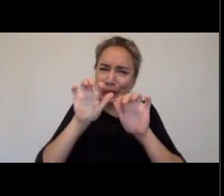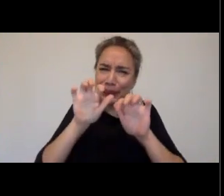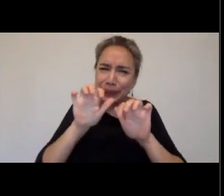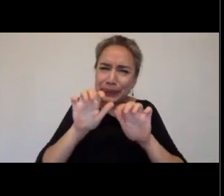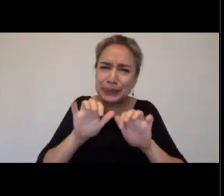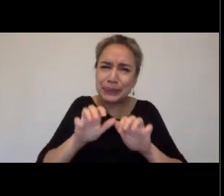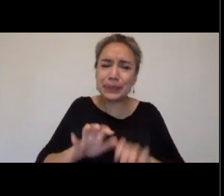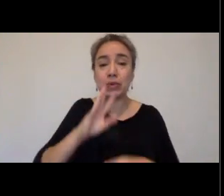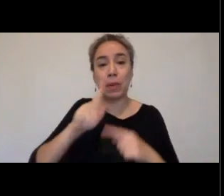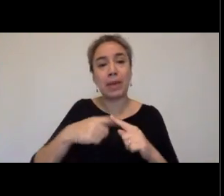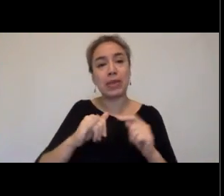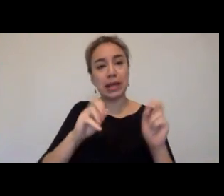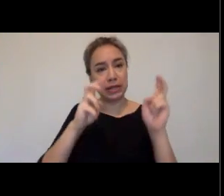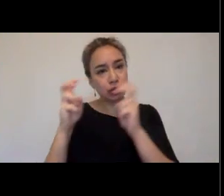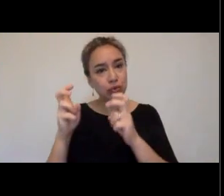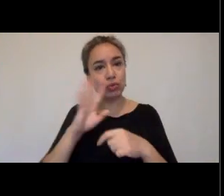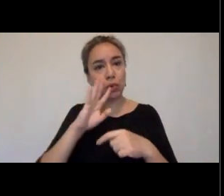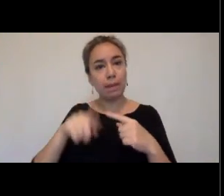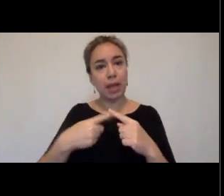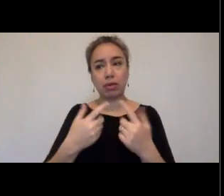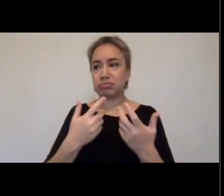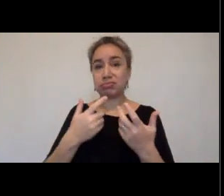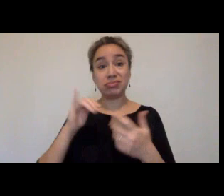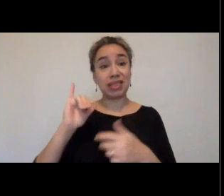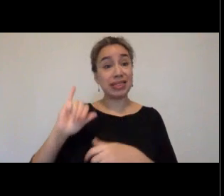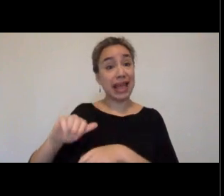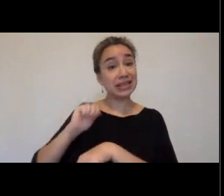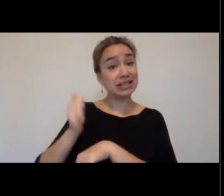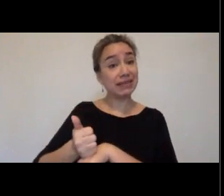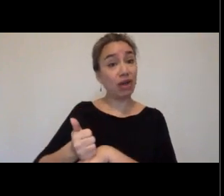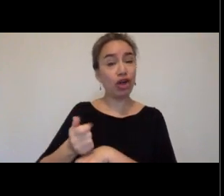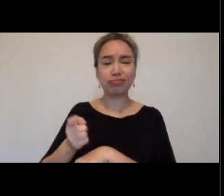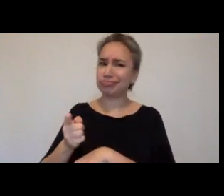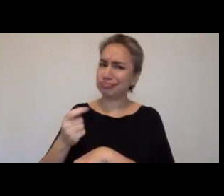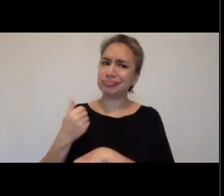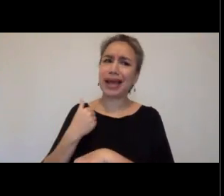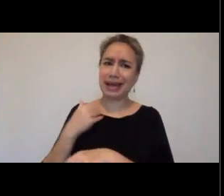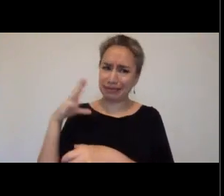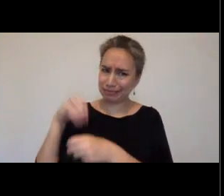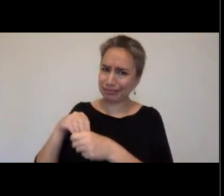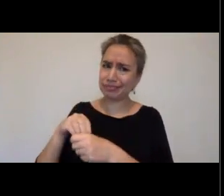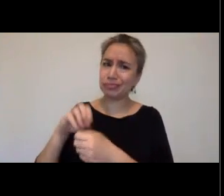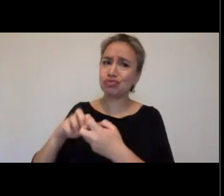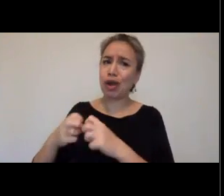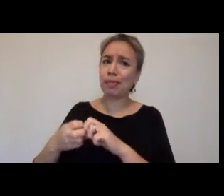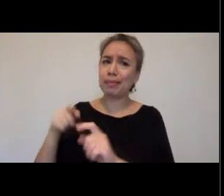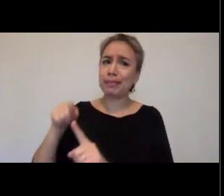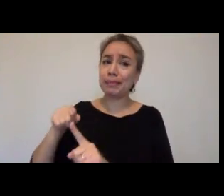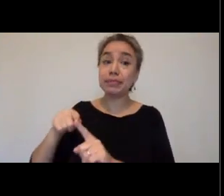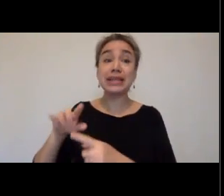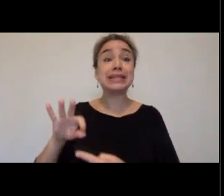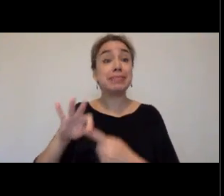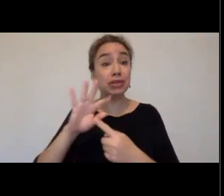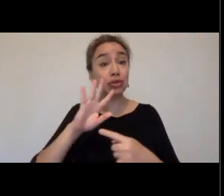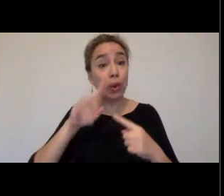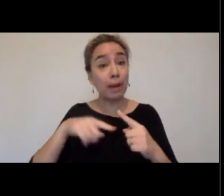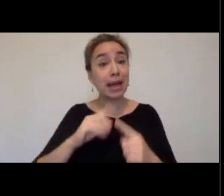issue that talks about the problems of using this default, especially with respect to transgender